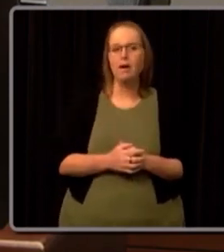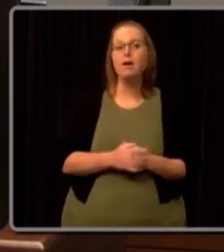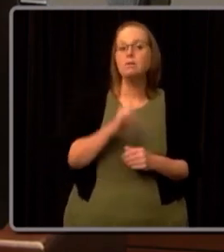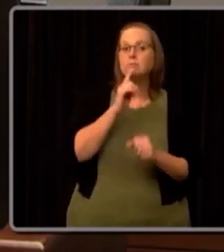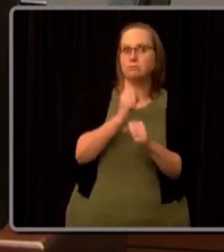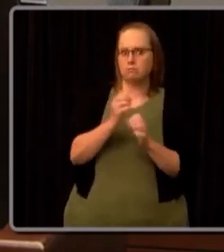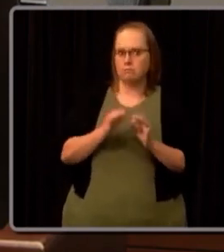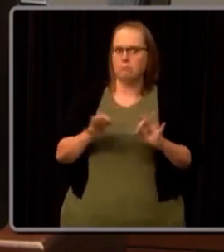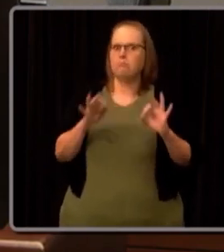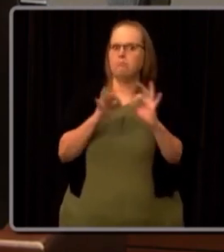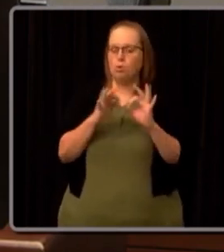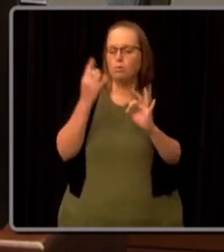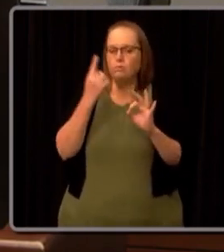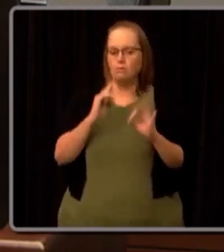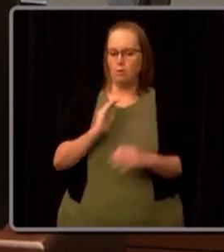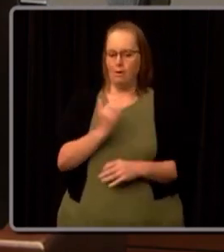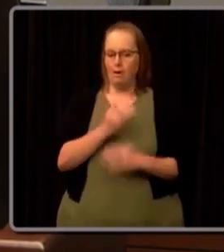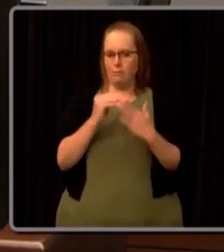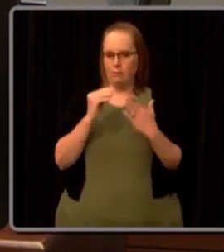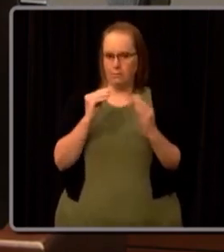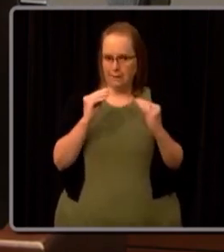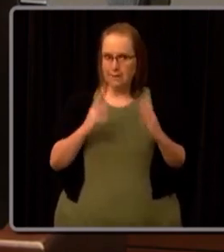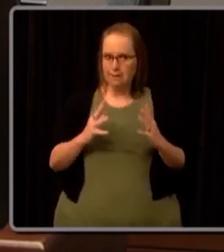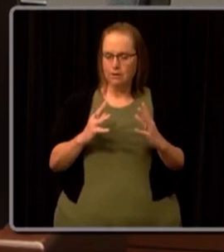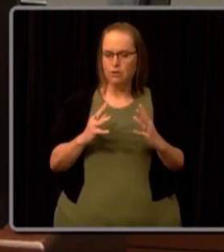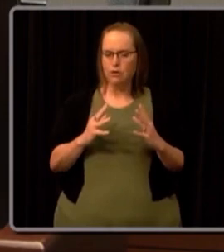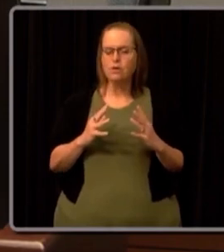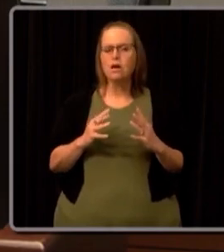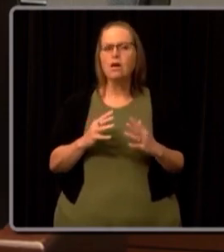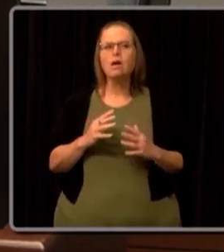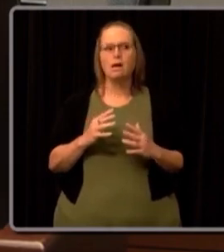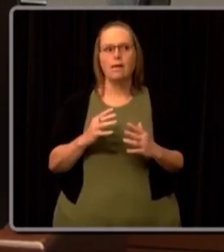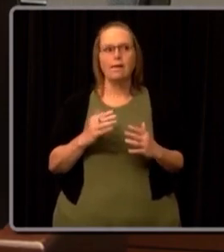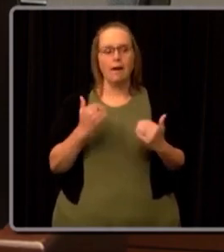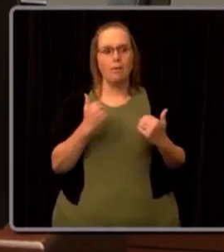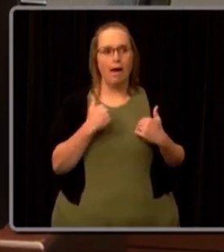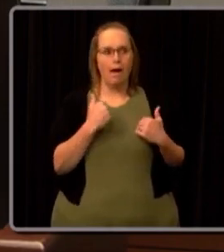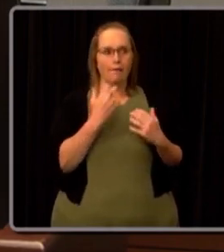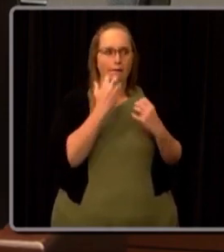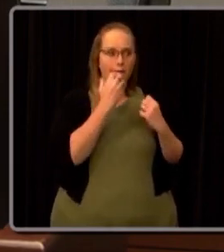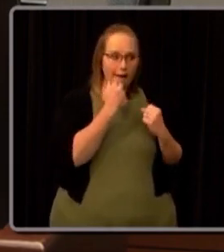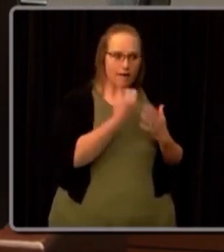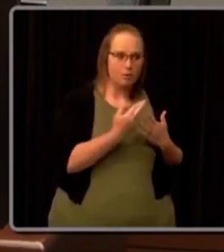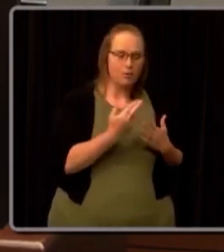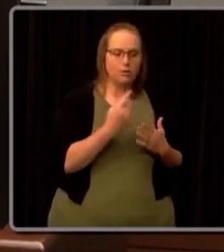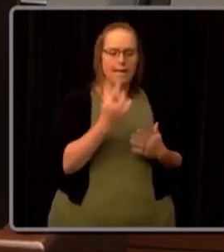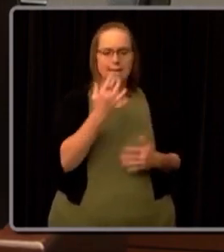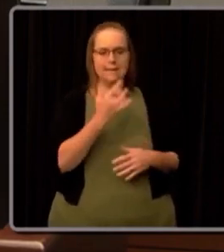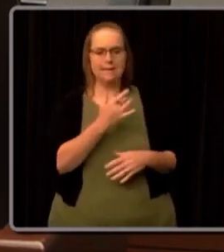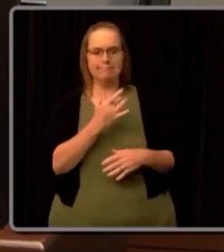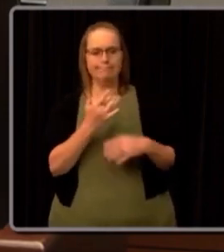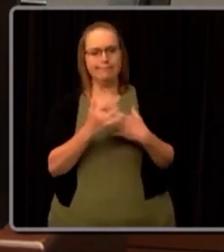important for our teachers that we have something that's both valuable and sensitive to our time